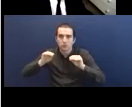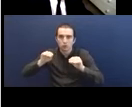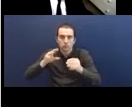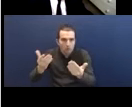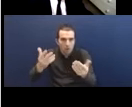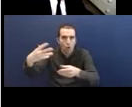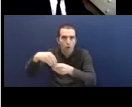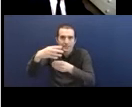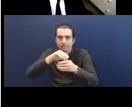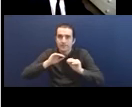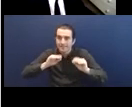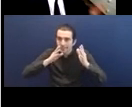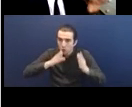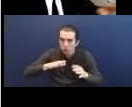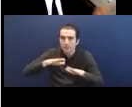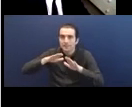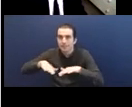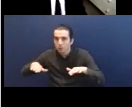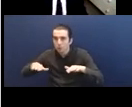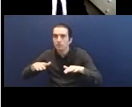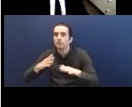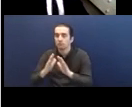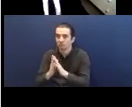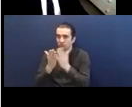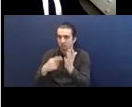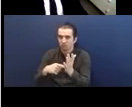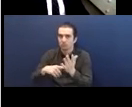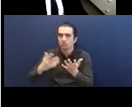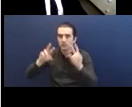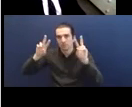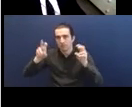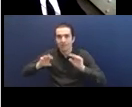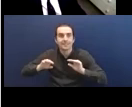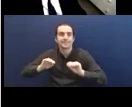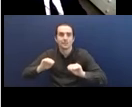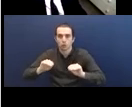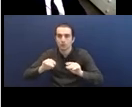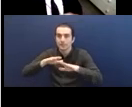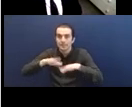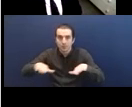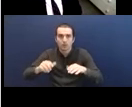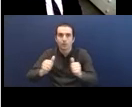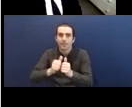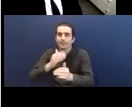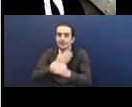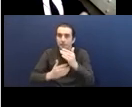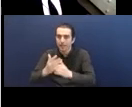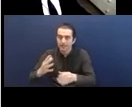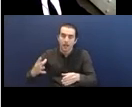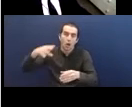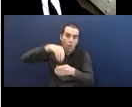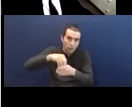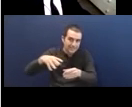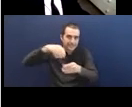going to engage with this process. Most of you will be in DPOs, and the DPOs can play a really important role